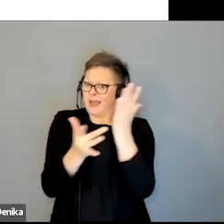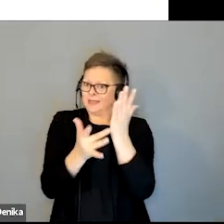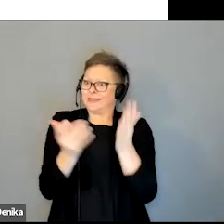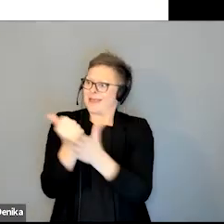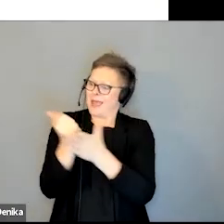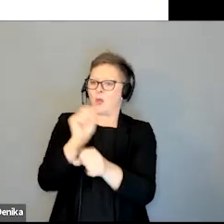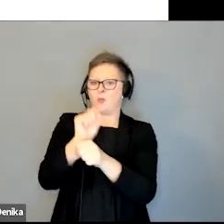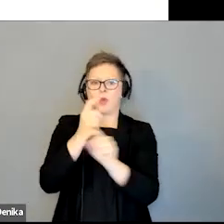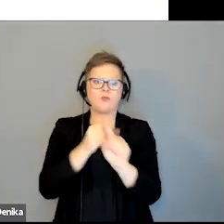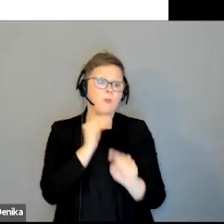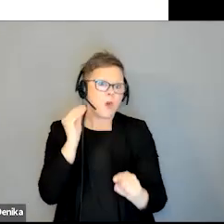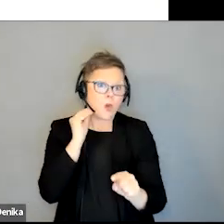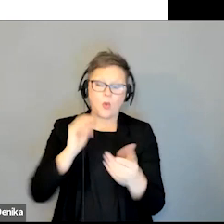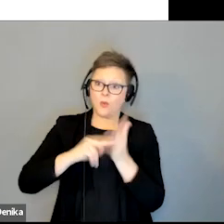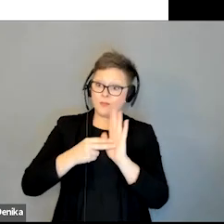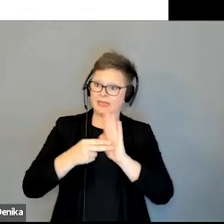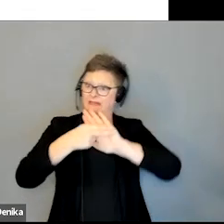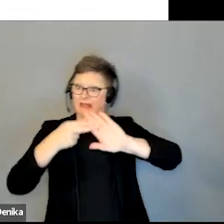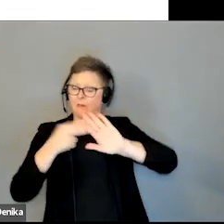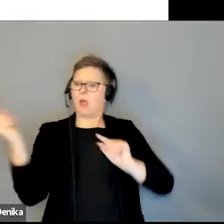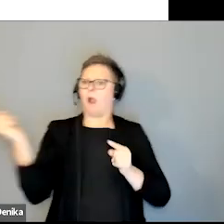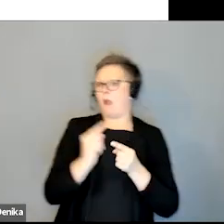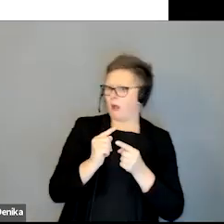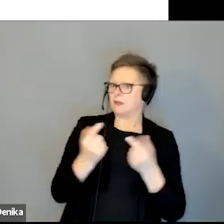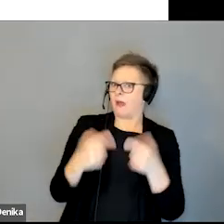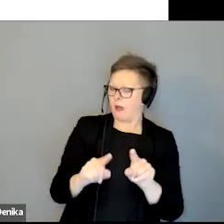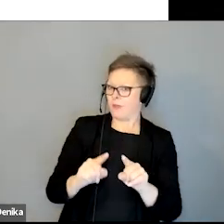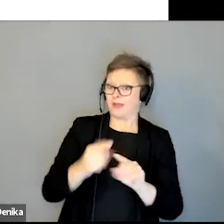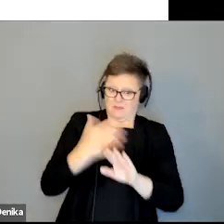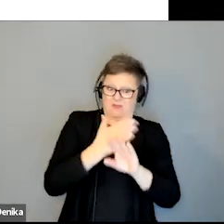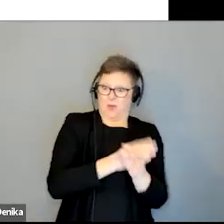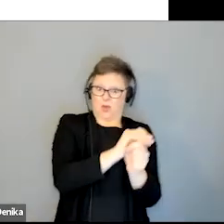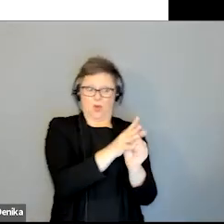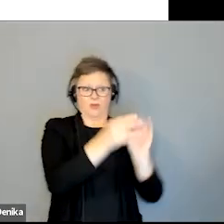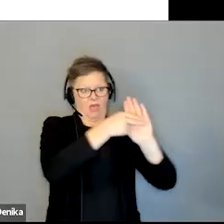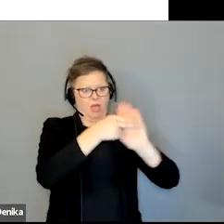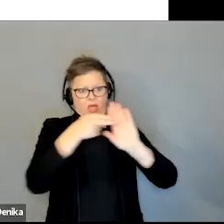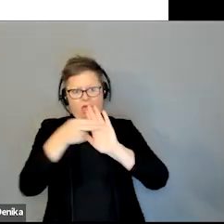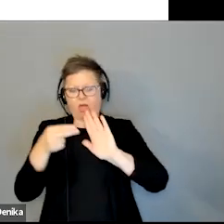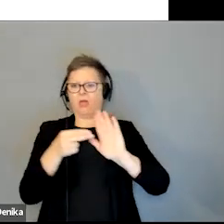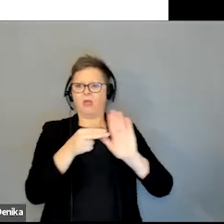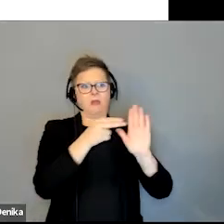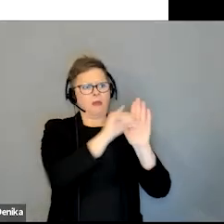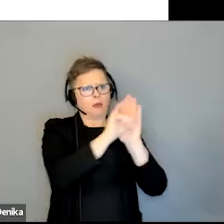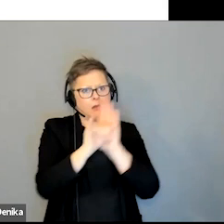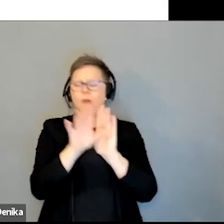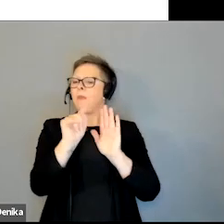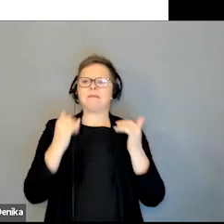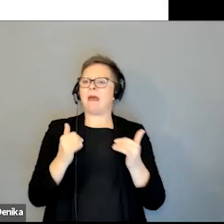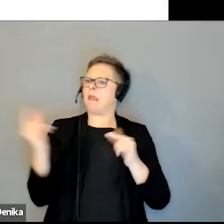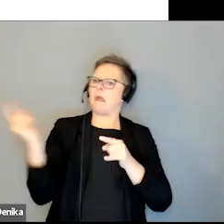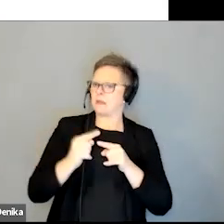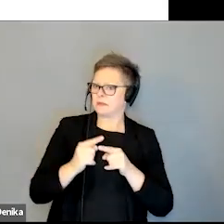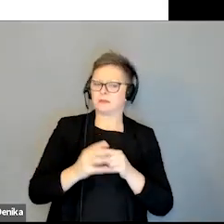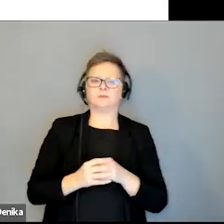lessened some of the stigma that these accommodations had been associated with prior to the pandemic. So one secondary analysis study,